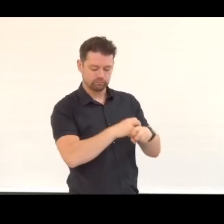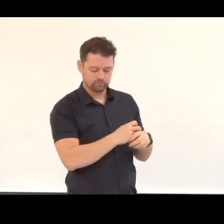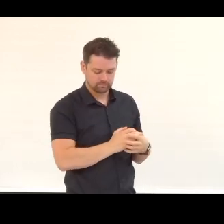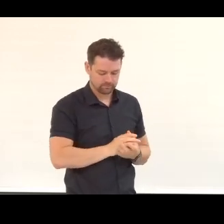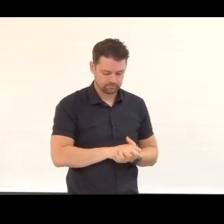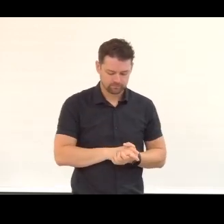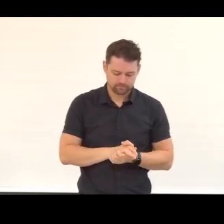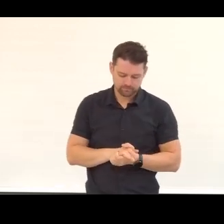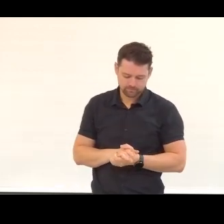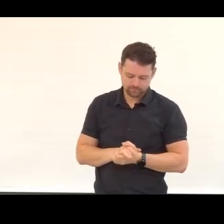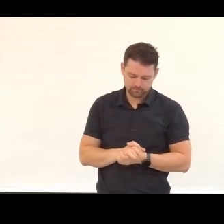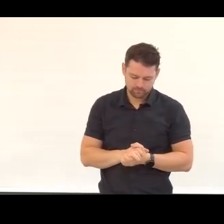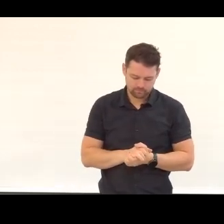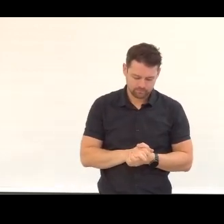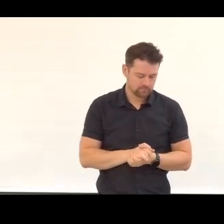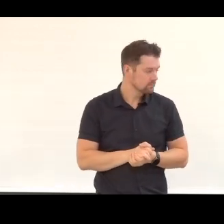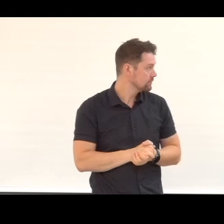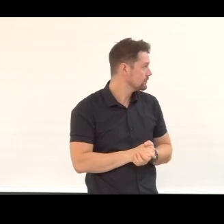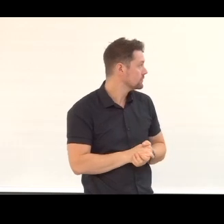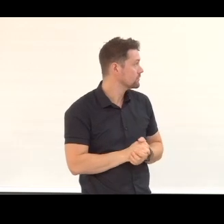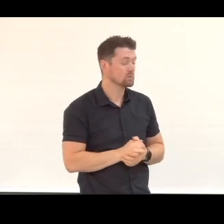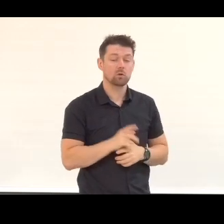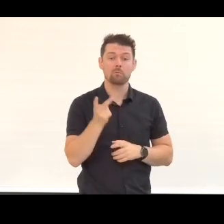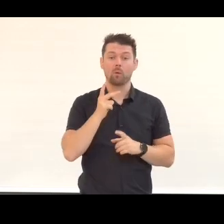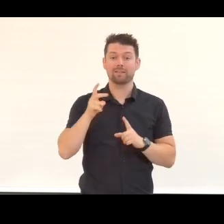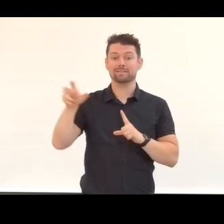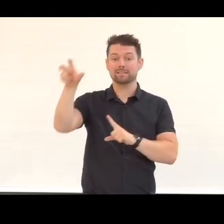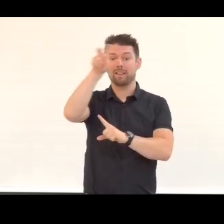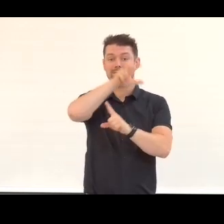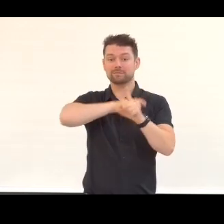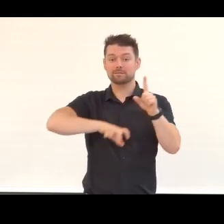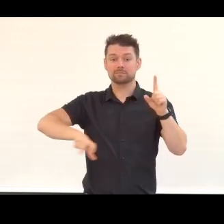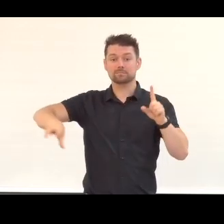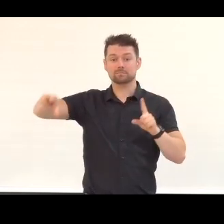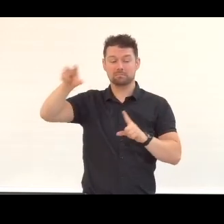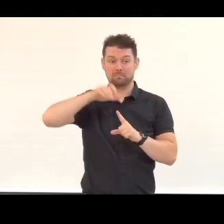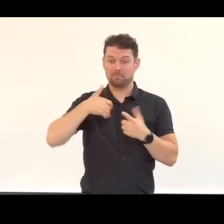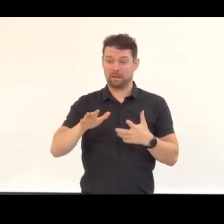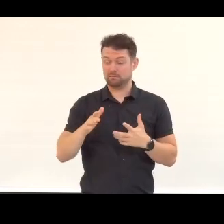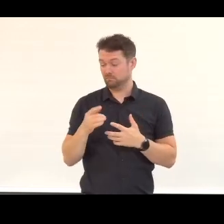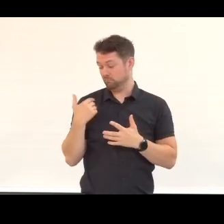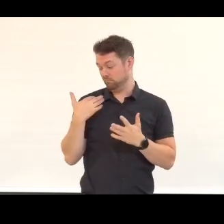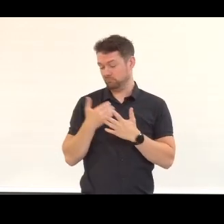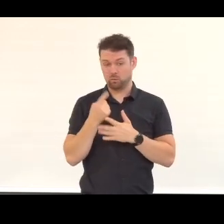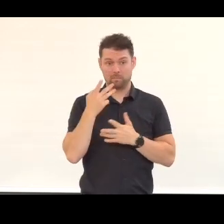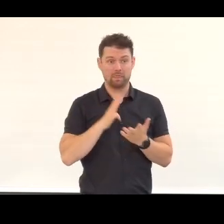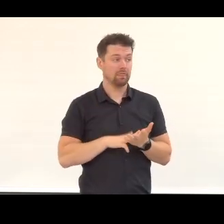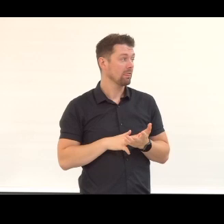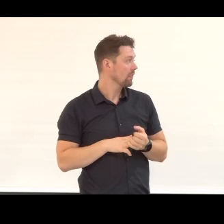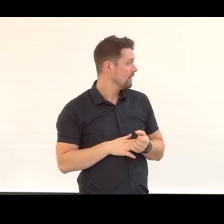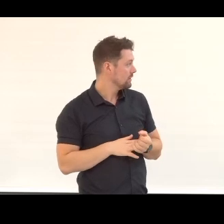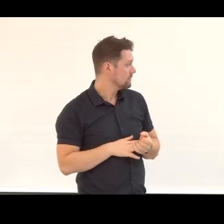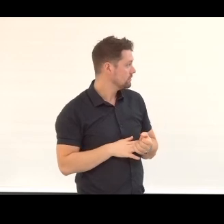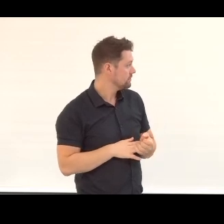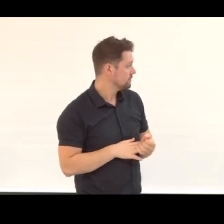ESA Space Debris Office. Both these satellites have deorbited, Adler 2 actually in the last month. Yeah. So, but just to